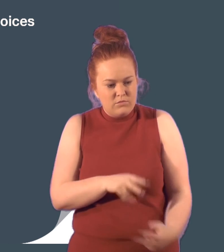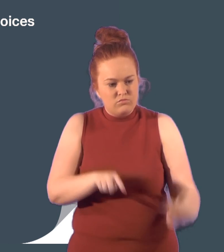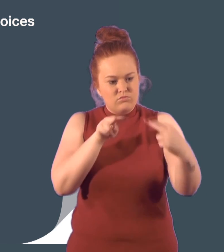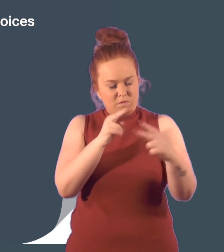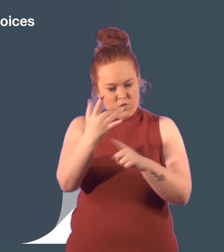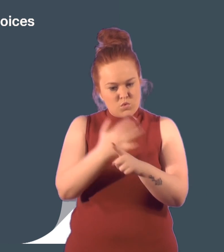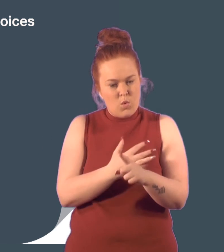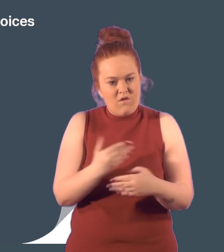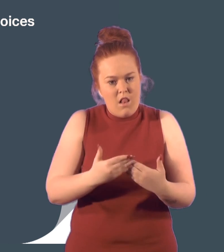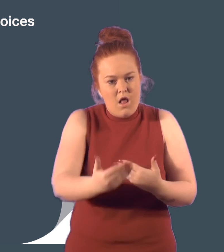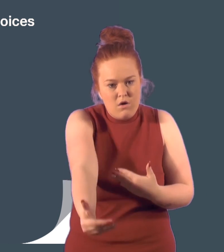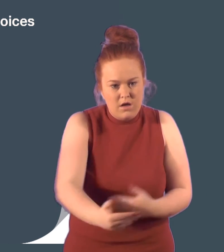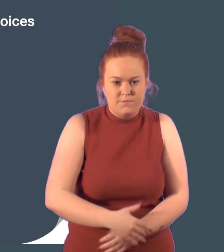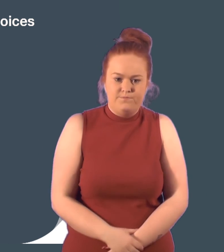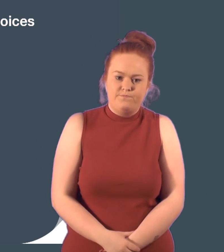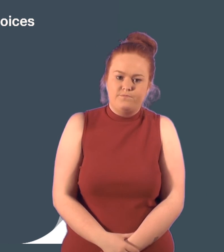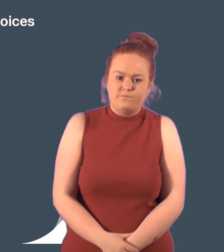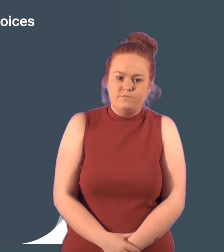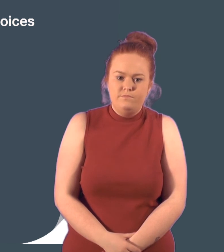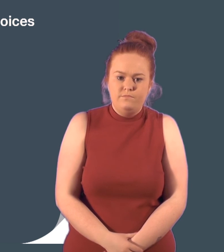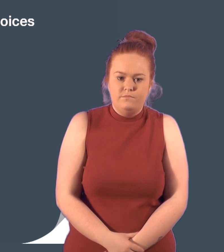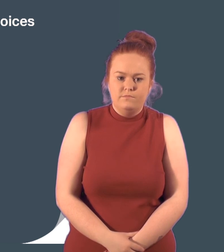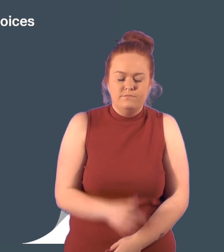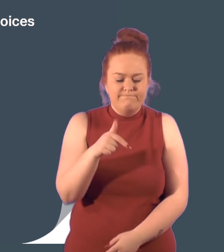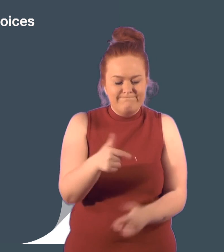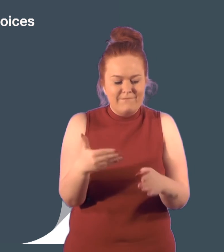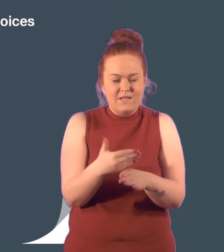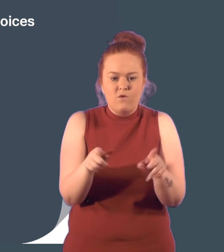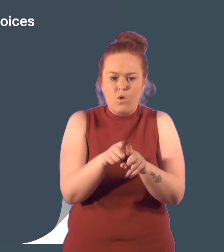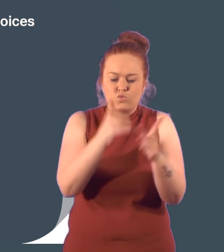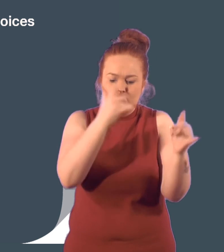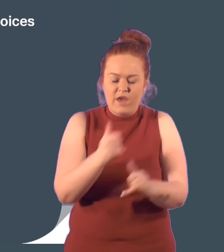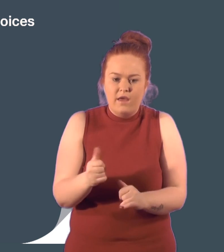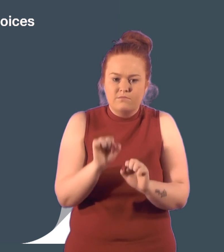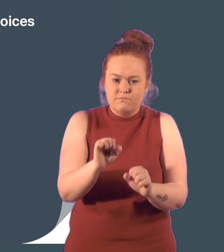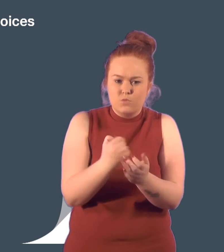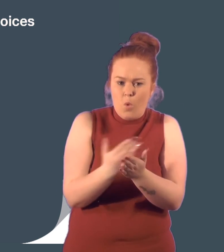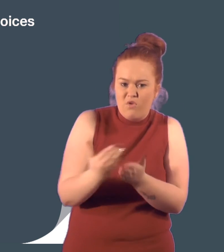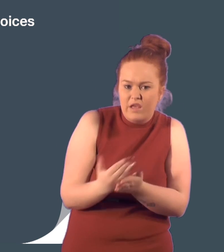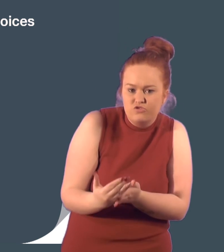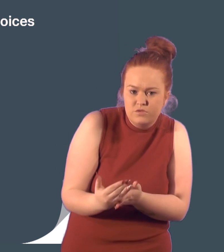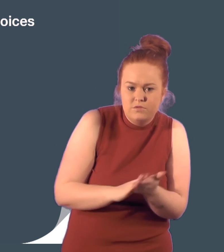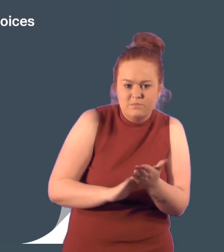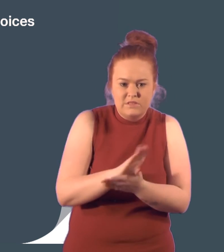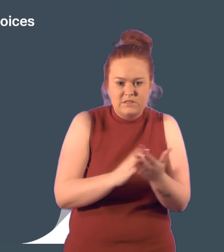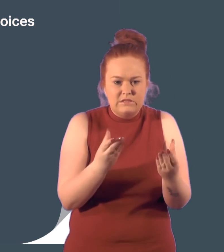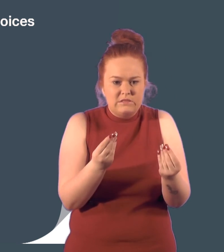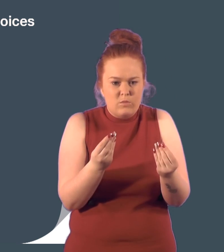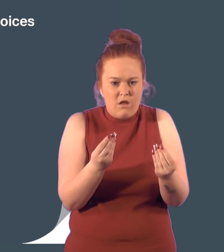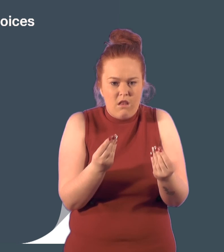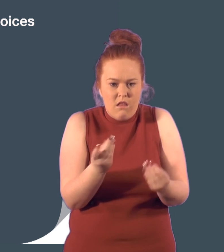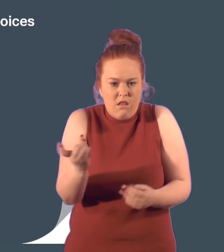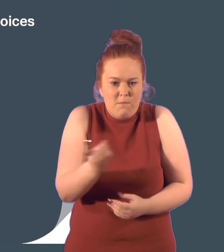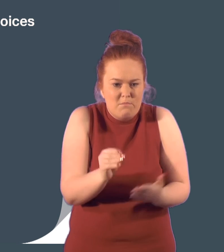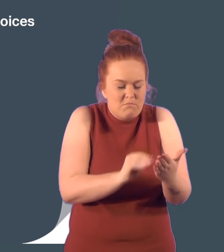more engaged with the story for longer. This kind of activity also checks comprehension. I mean, if you had someone